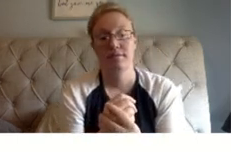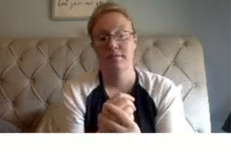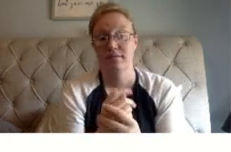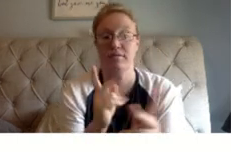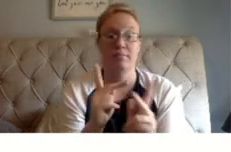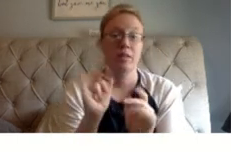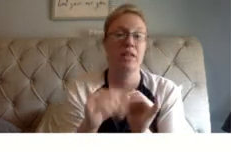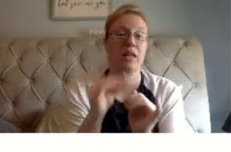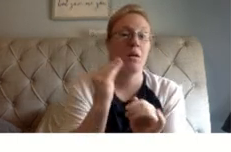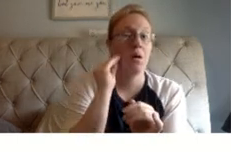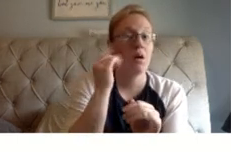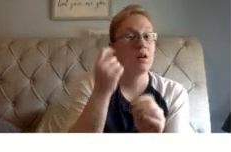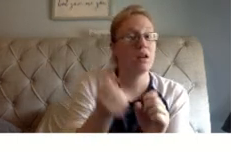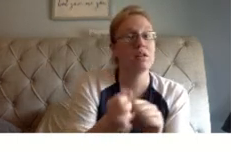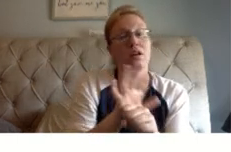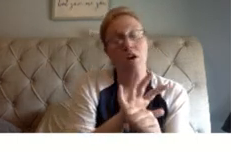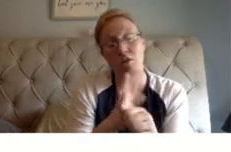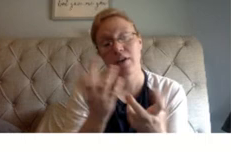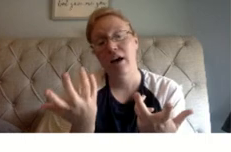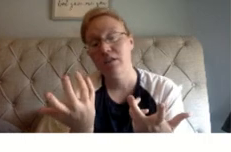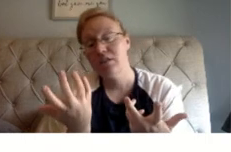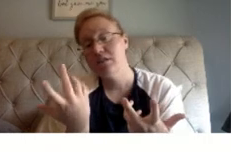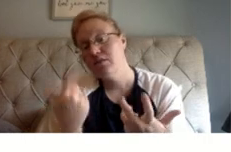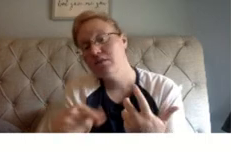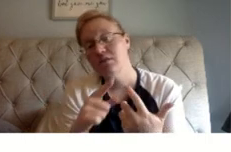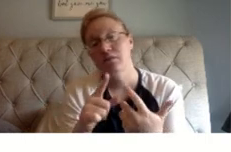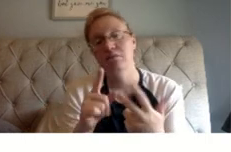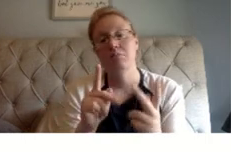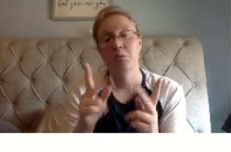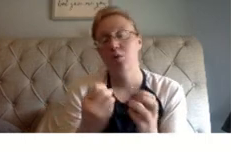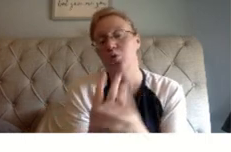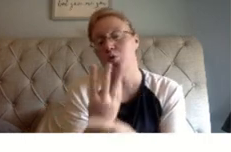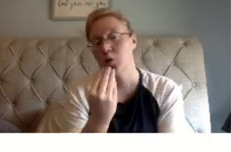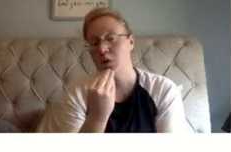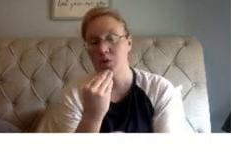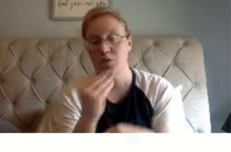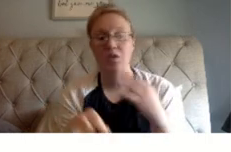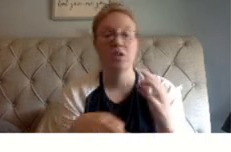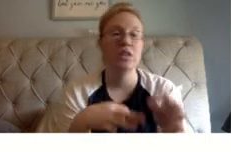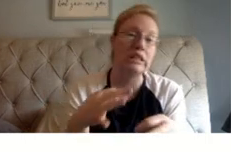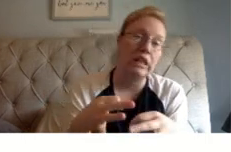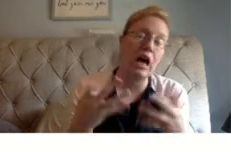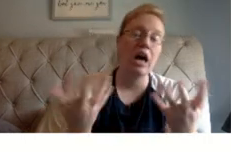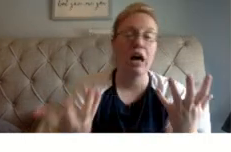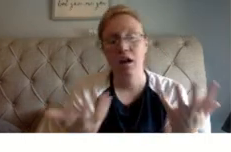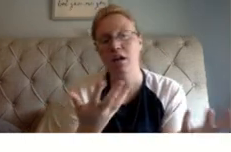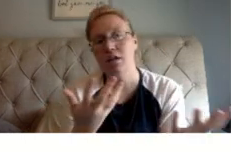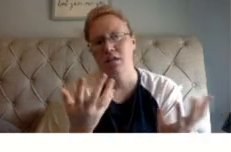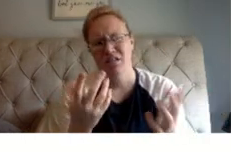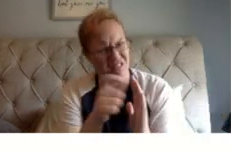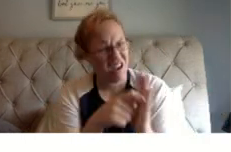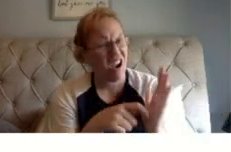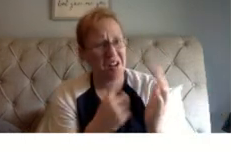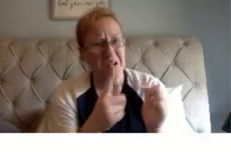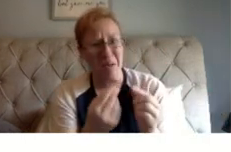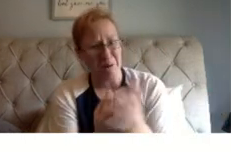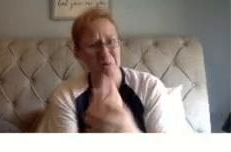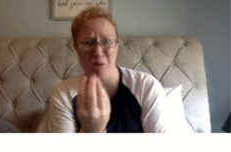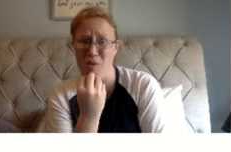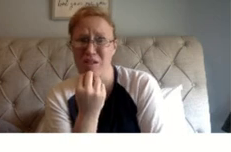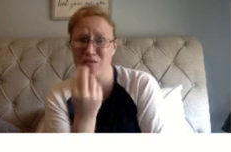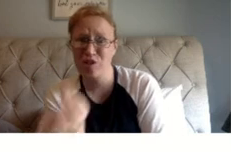People are staying home because of the coronavirus, so people want to grow food instead. So is this whole article about growing food